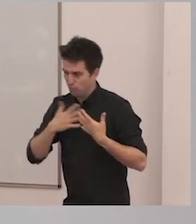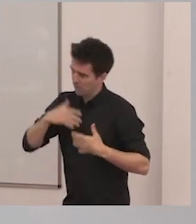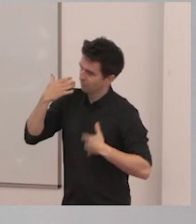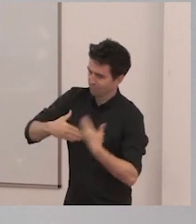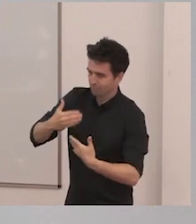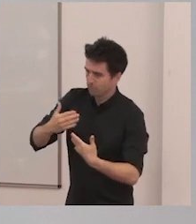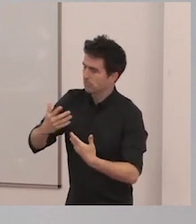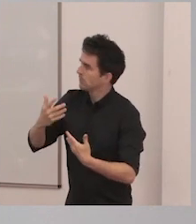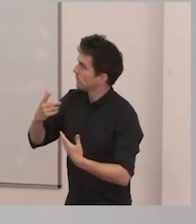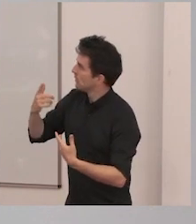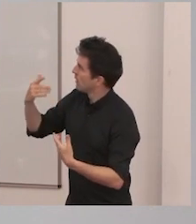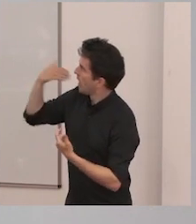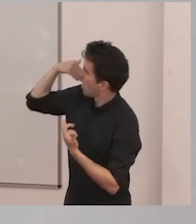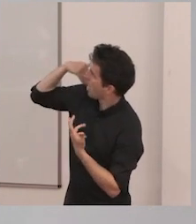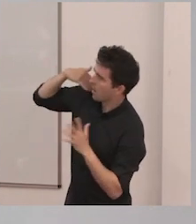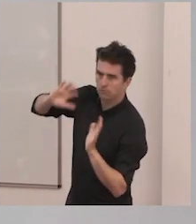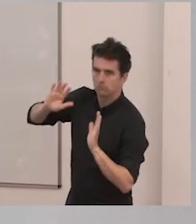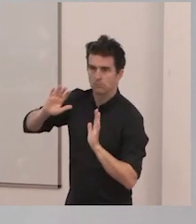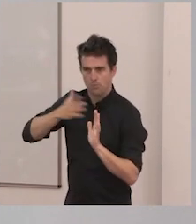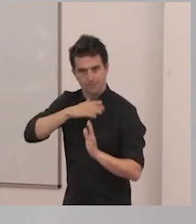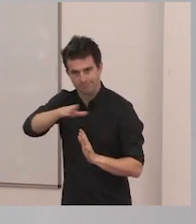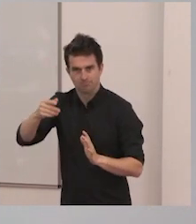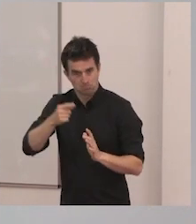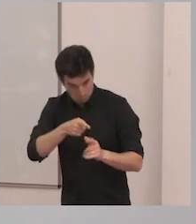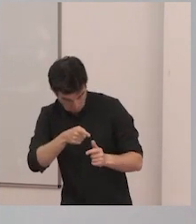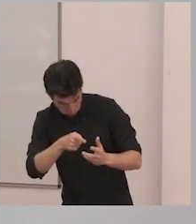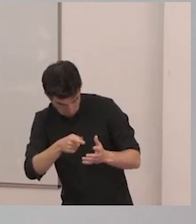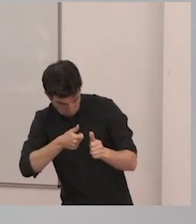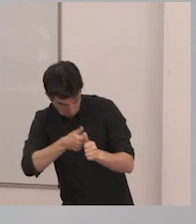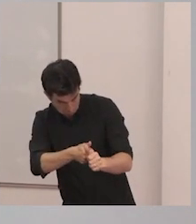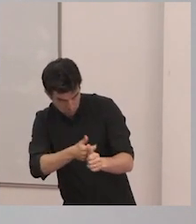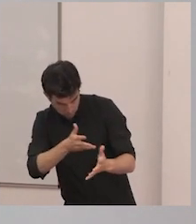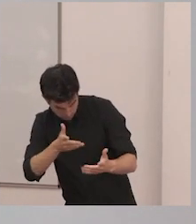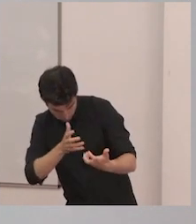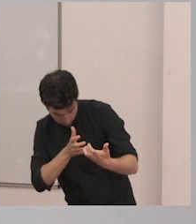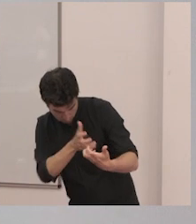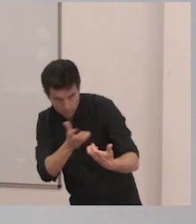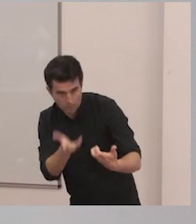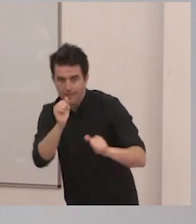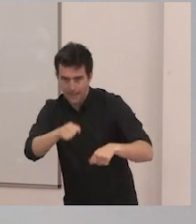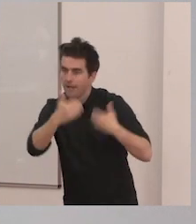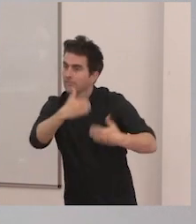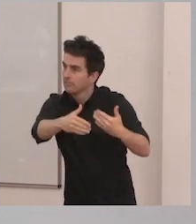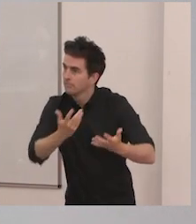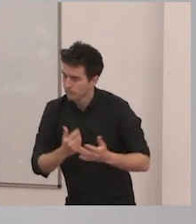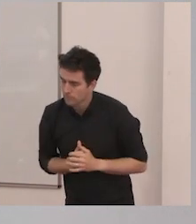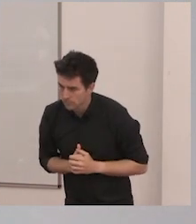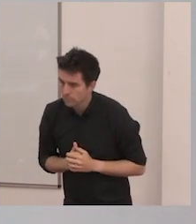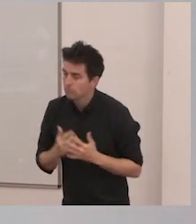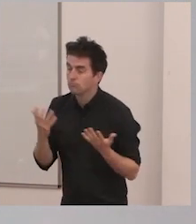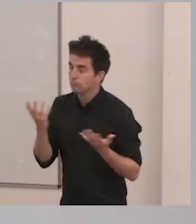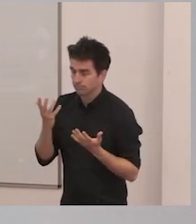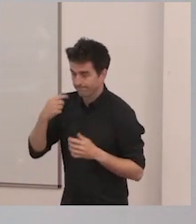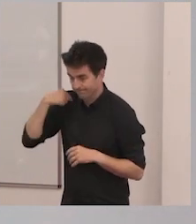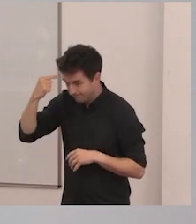integrity, especially for children and youth with disability. For example, many people with disability